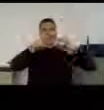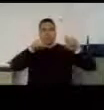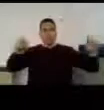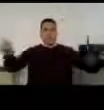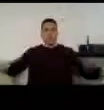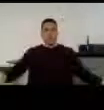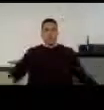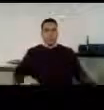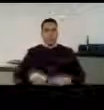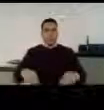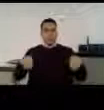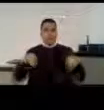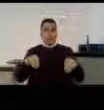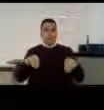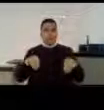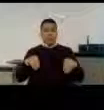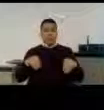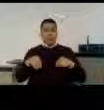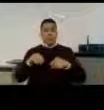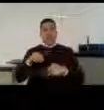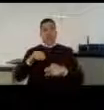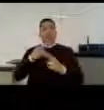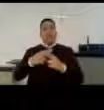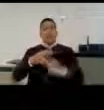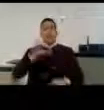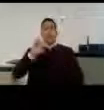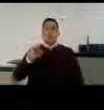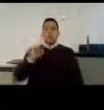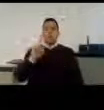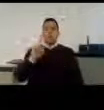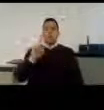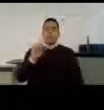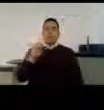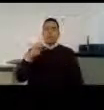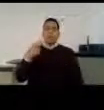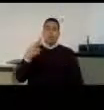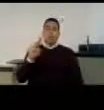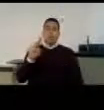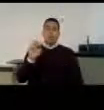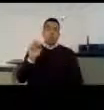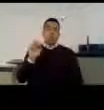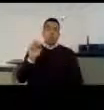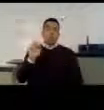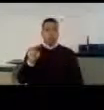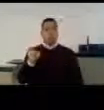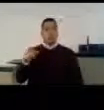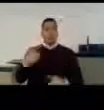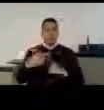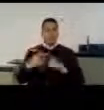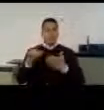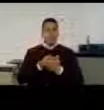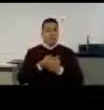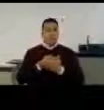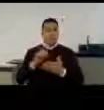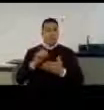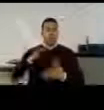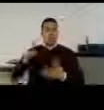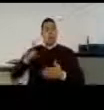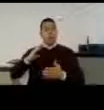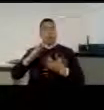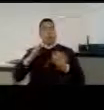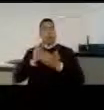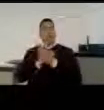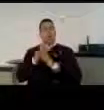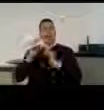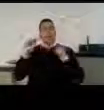front of her is Judy Heumann. Judy Heumann is a New Yorker, a woman with a disability, originally started her career wanting to be a teacher.